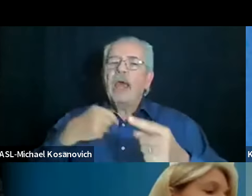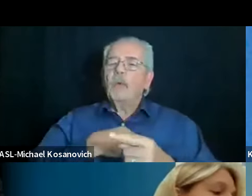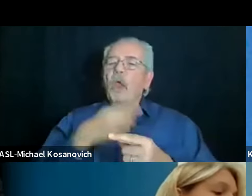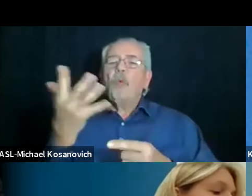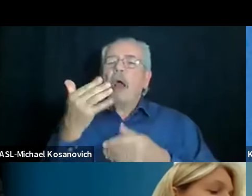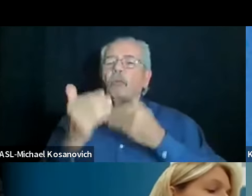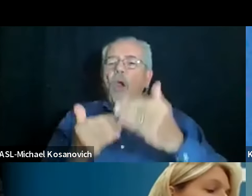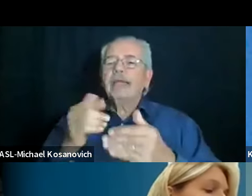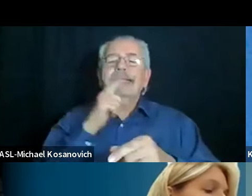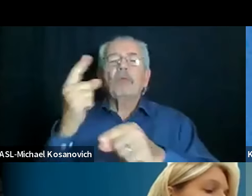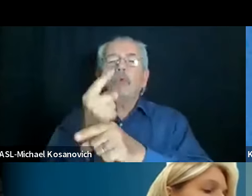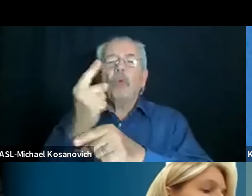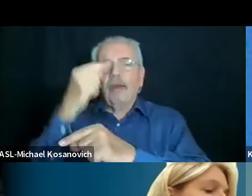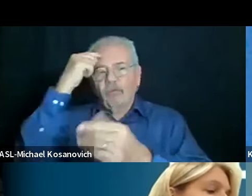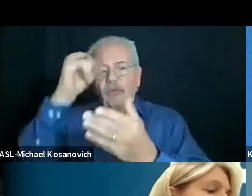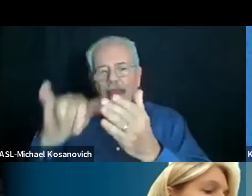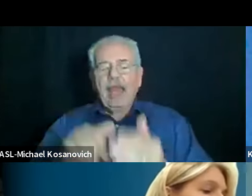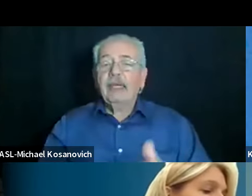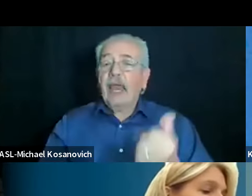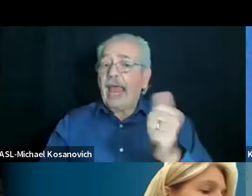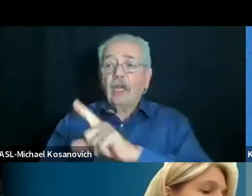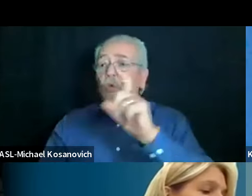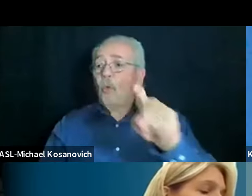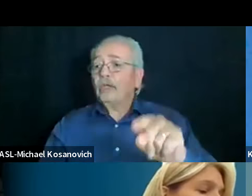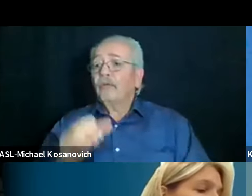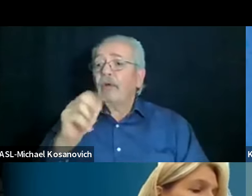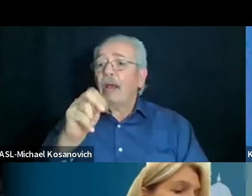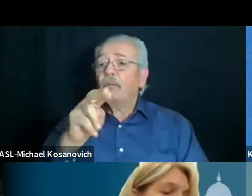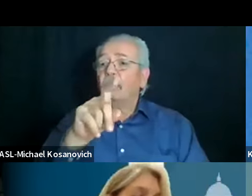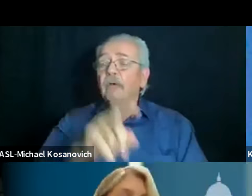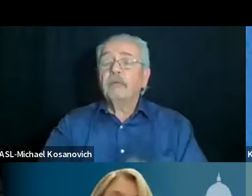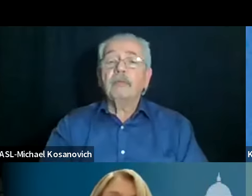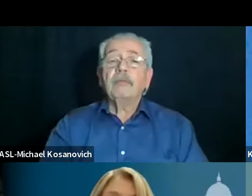might think is appropriate for that. So any questions for Amber on that?